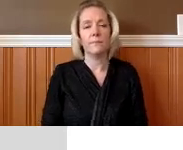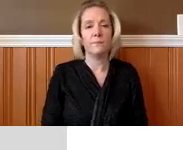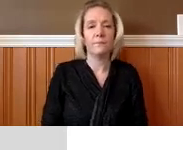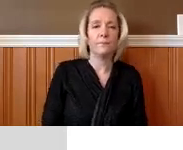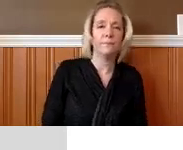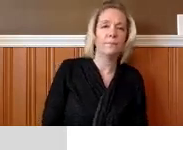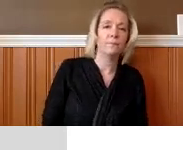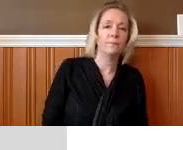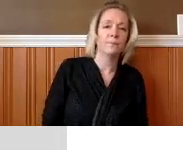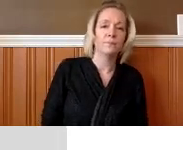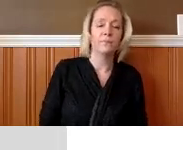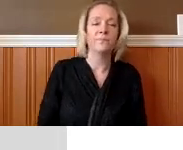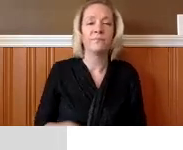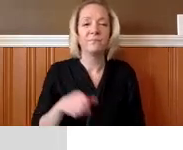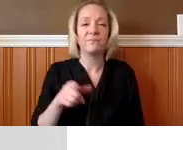I love that one.